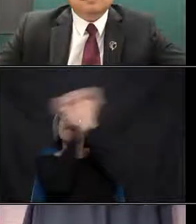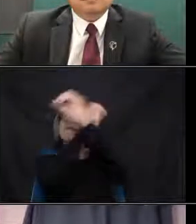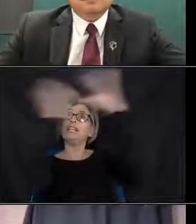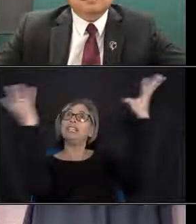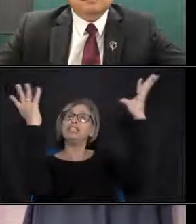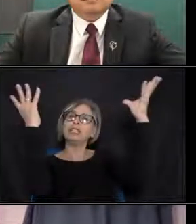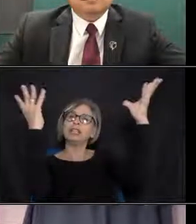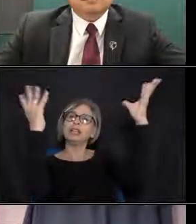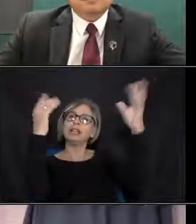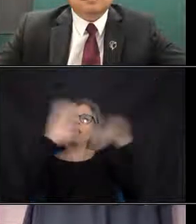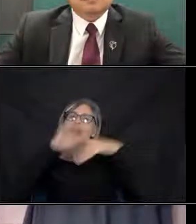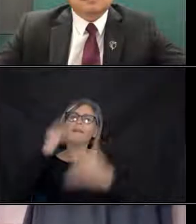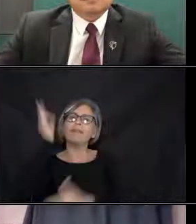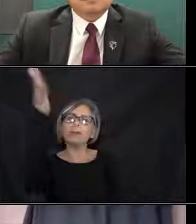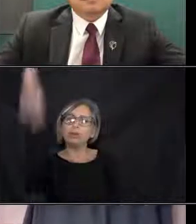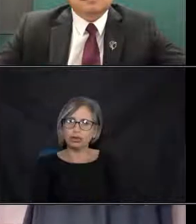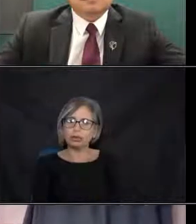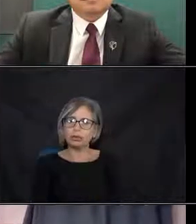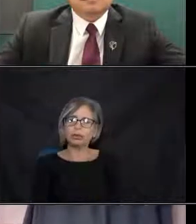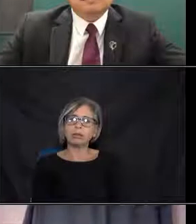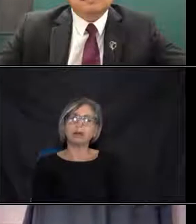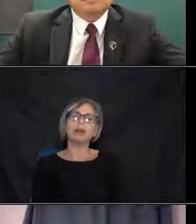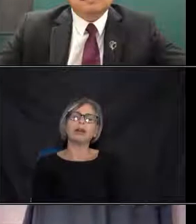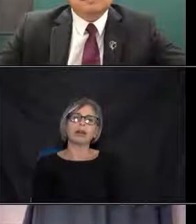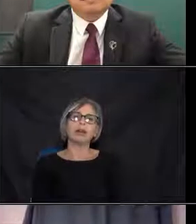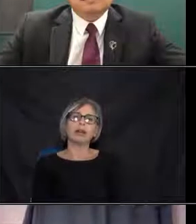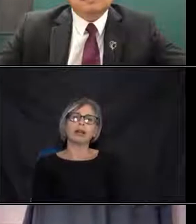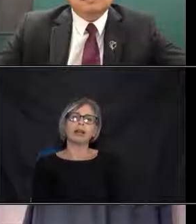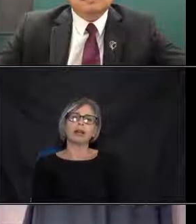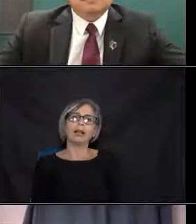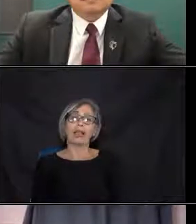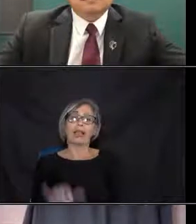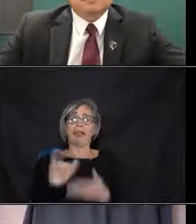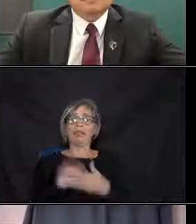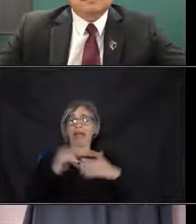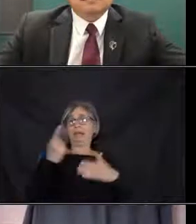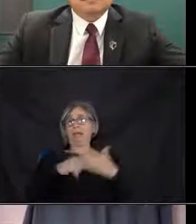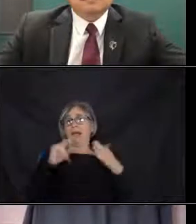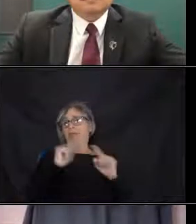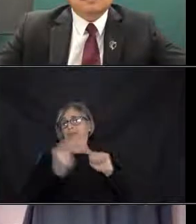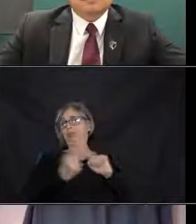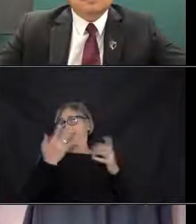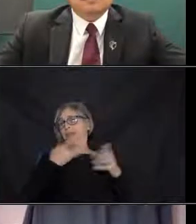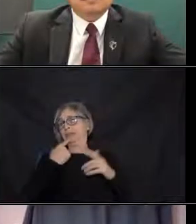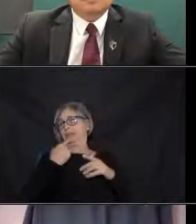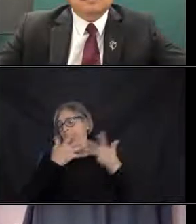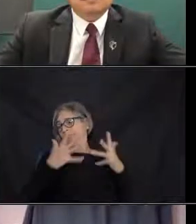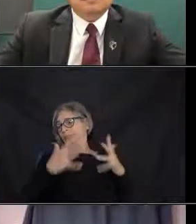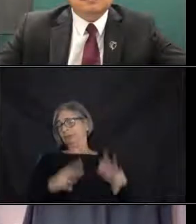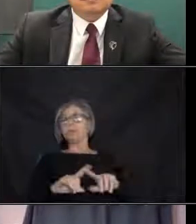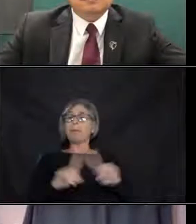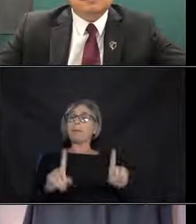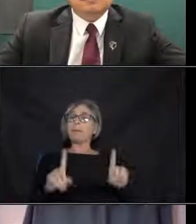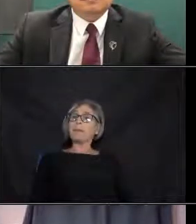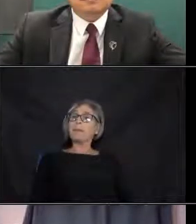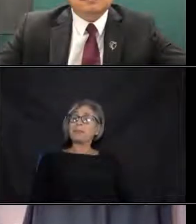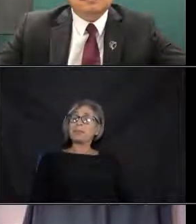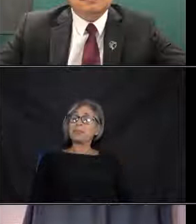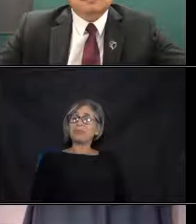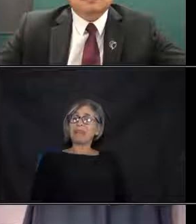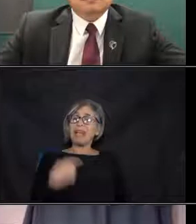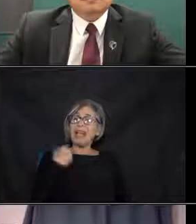go. So that all, you know, that's really what I have to say. And, you